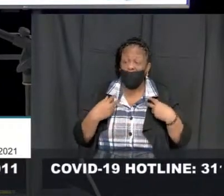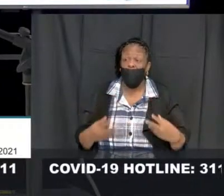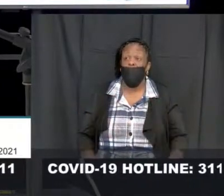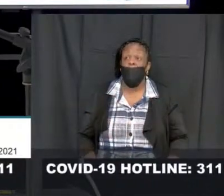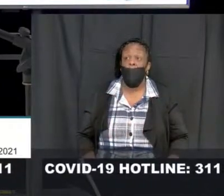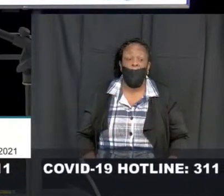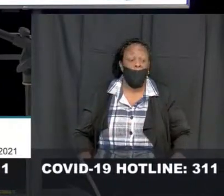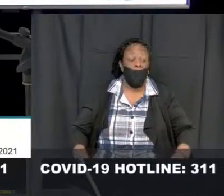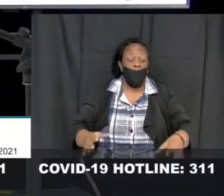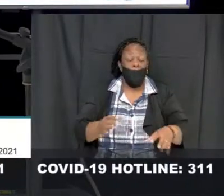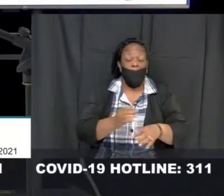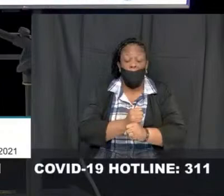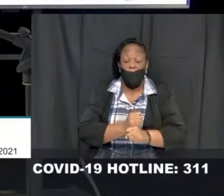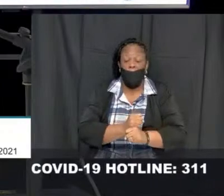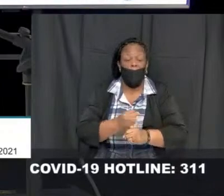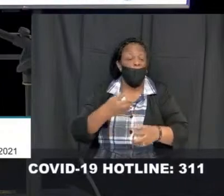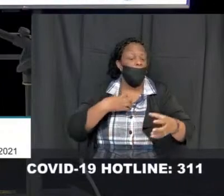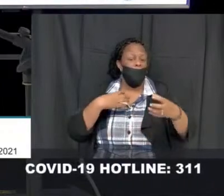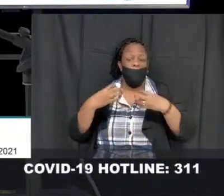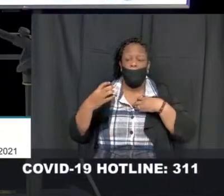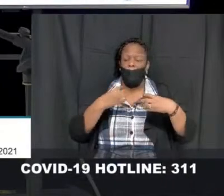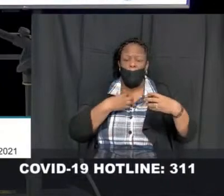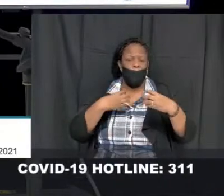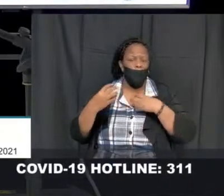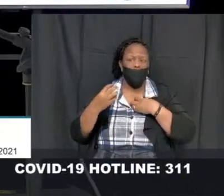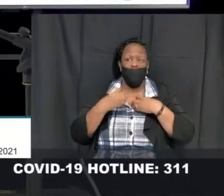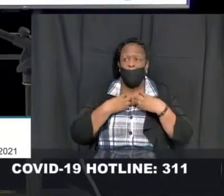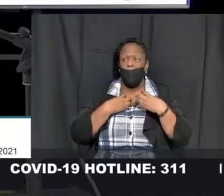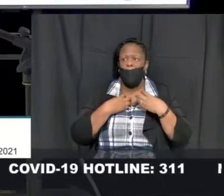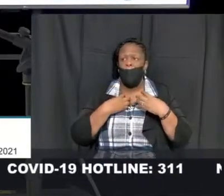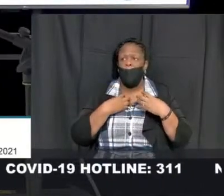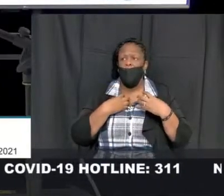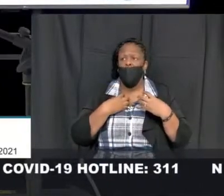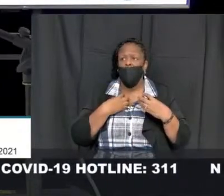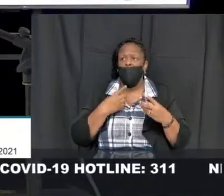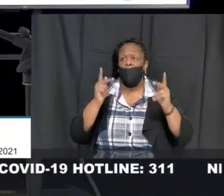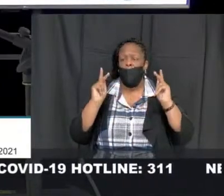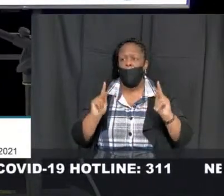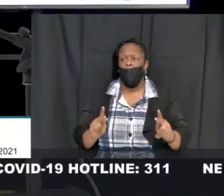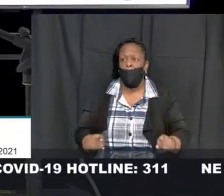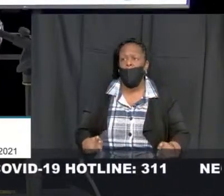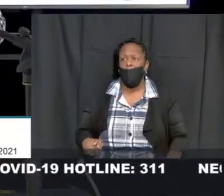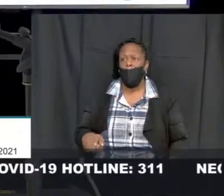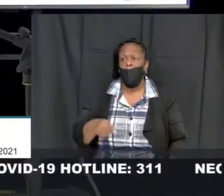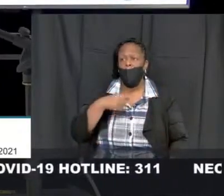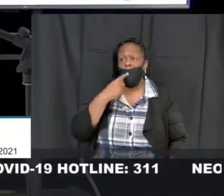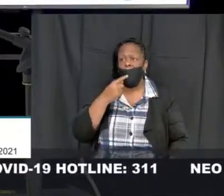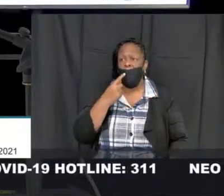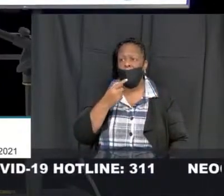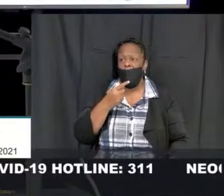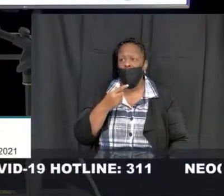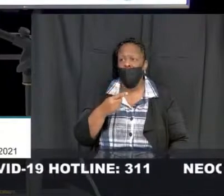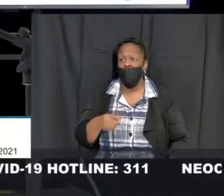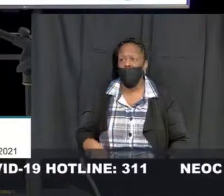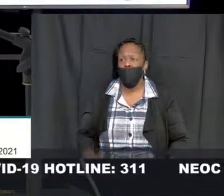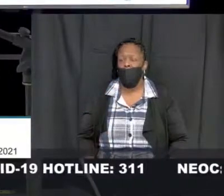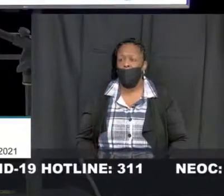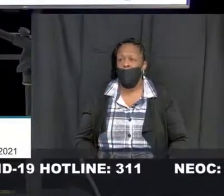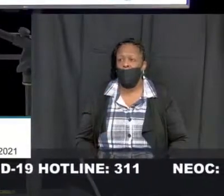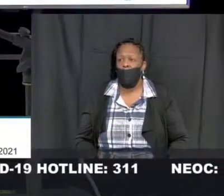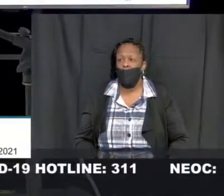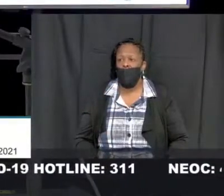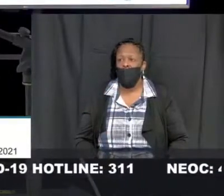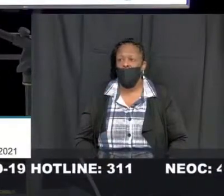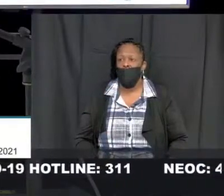receiving complaints, as I shared with a group today, of persons saying incentives is